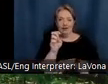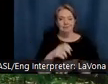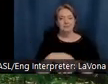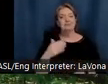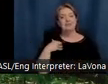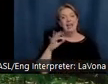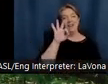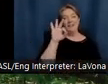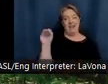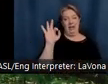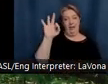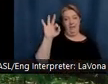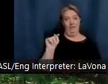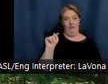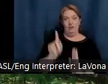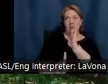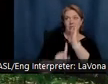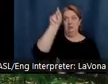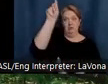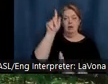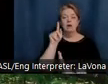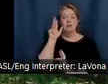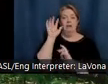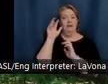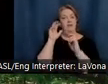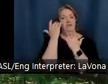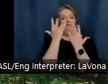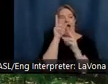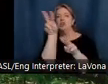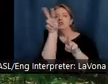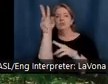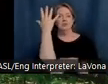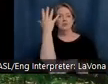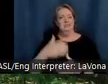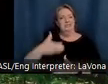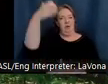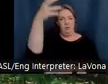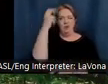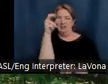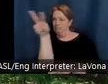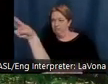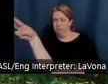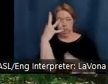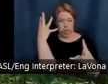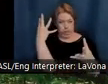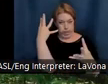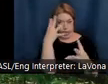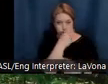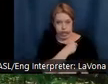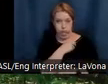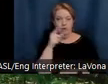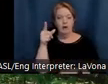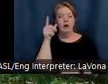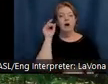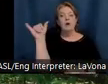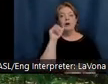fire tower to witness some unbelievable scenery. For more adventure, take Explore Brown County's Zipline Canopy